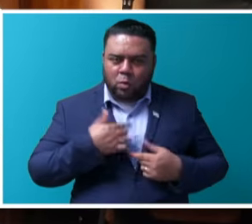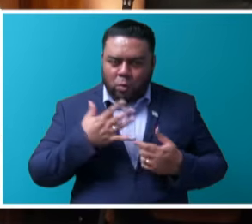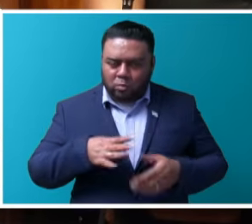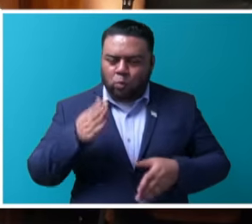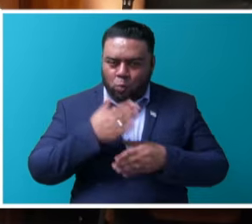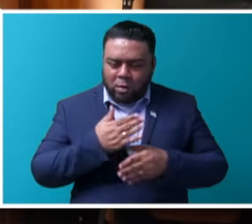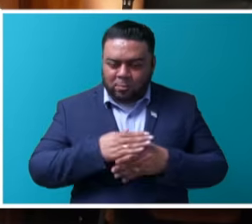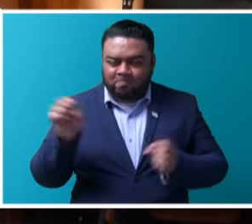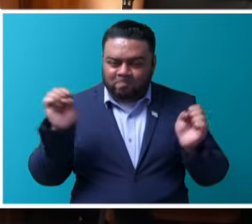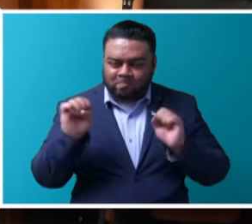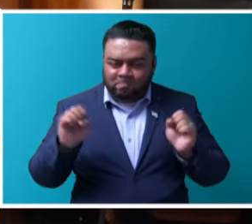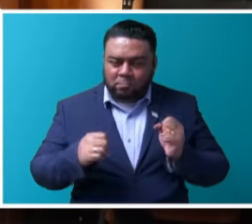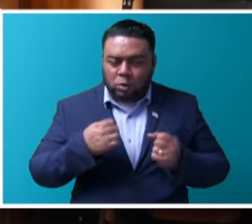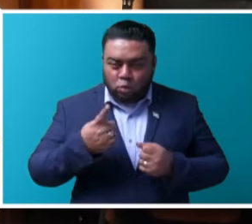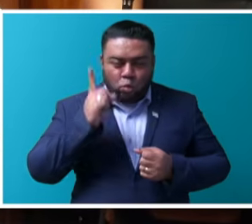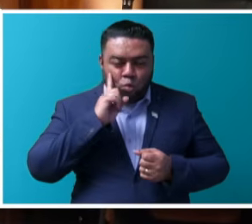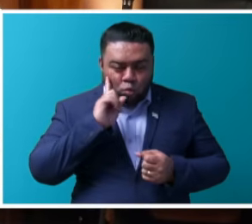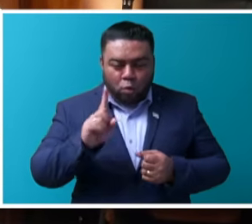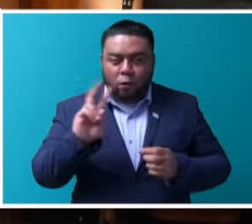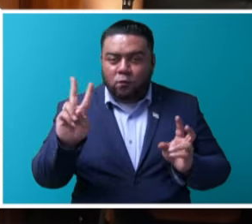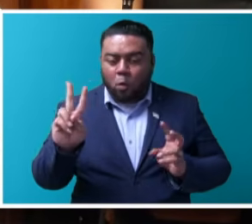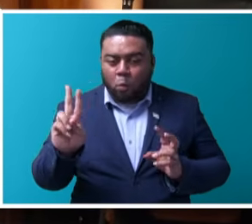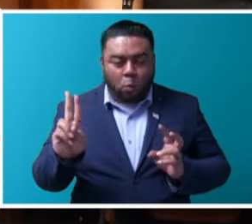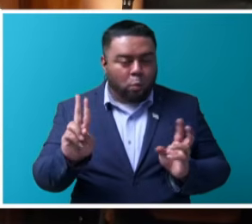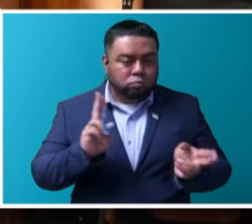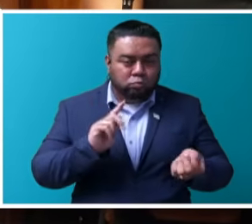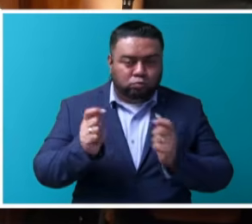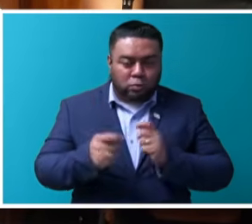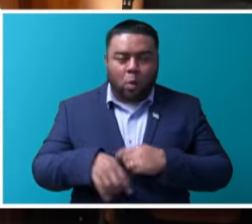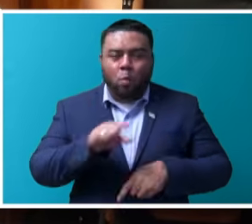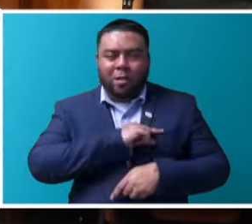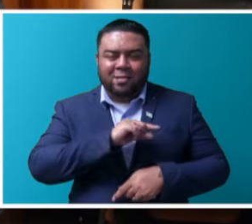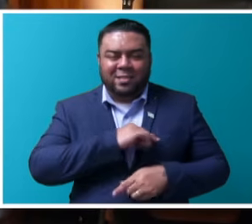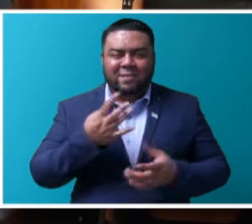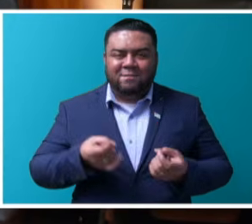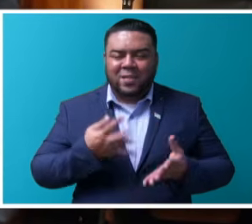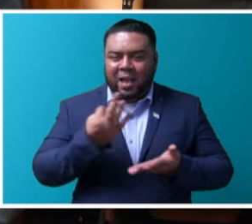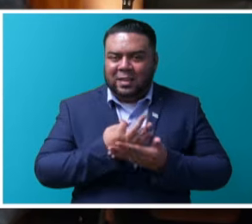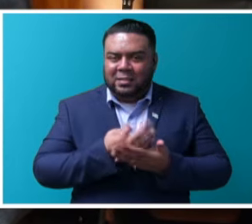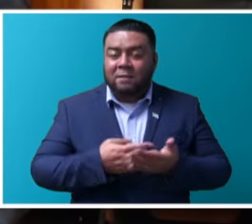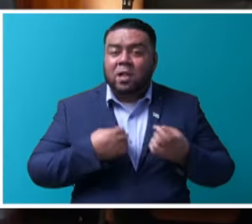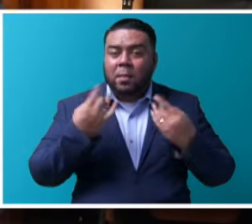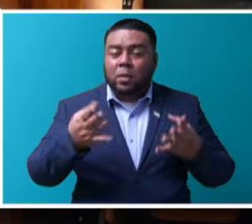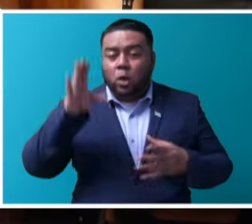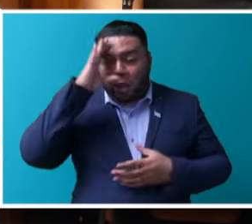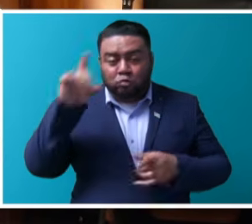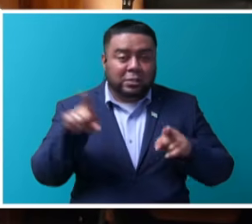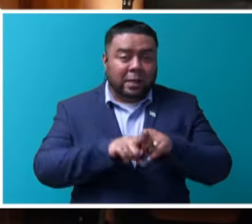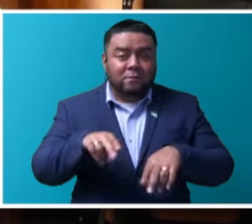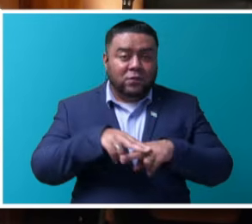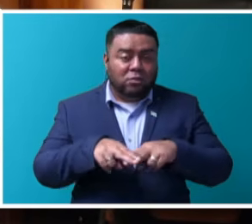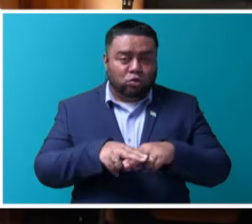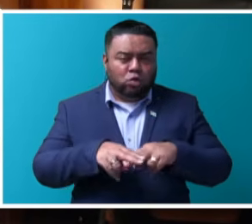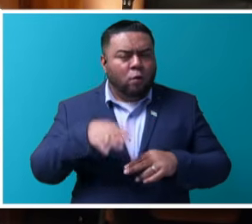great urgency in seeking transformations in the quantity and quality of climate finance available to countries like Fiji, who